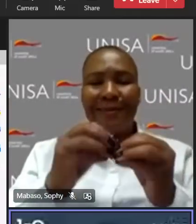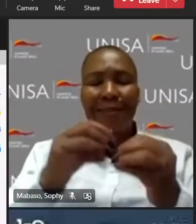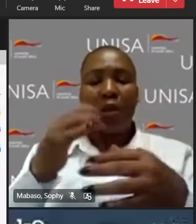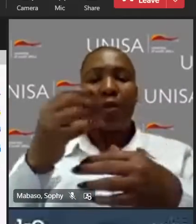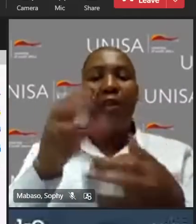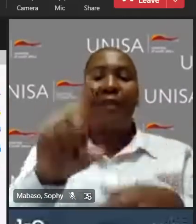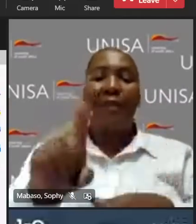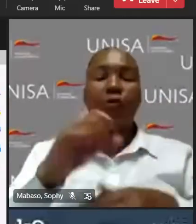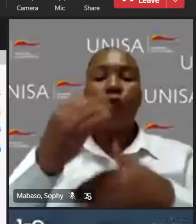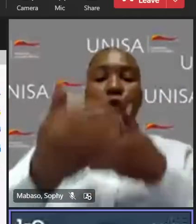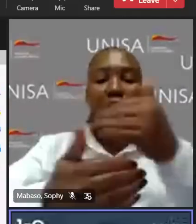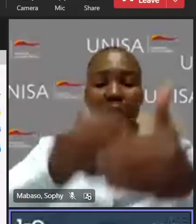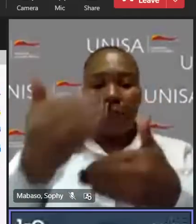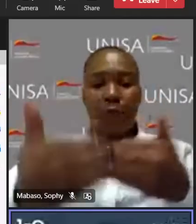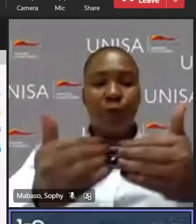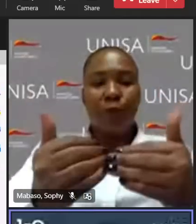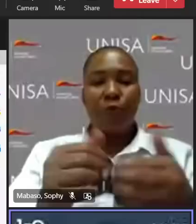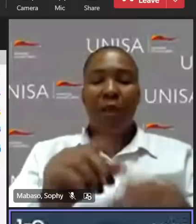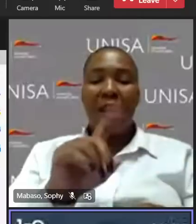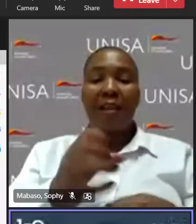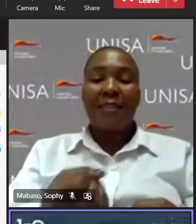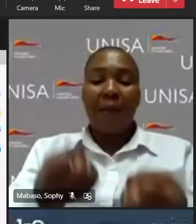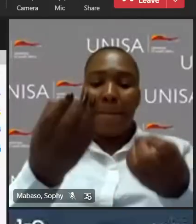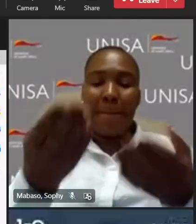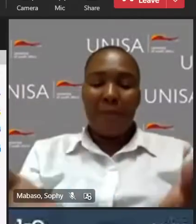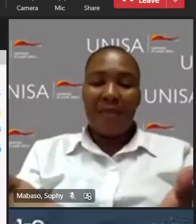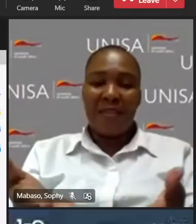and click on submit.